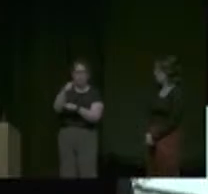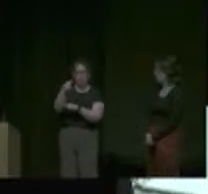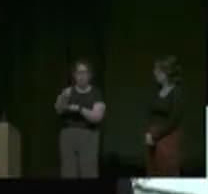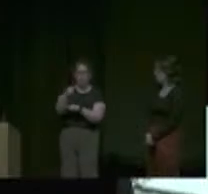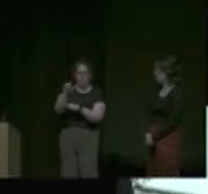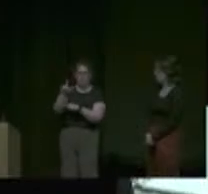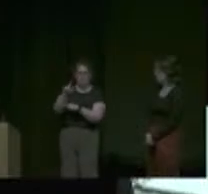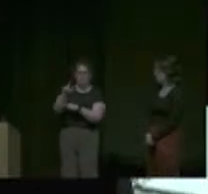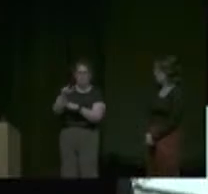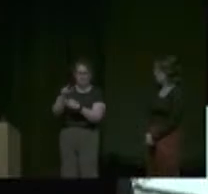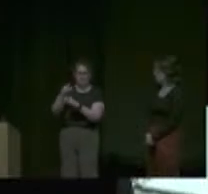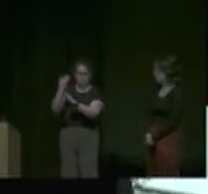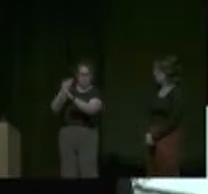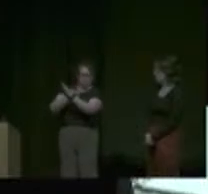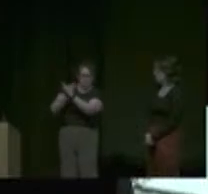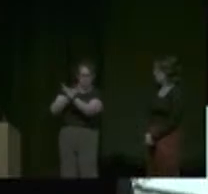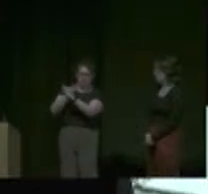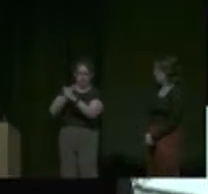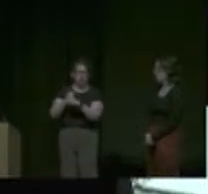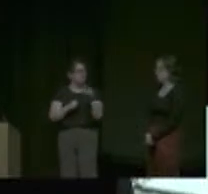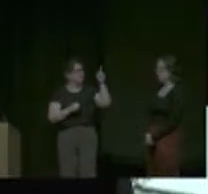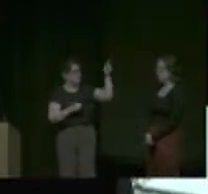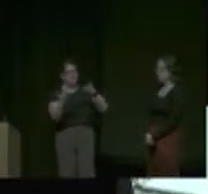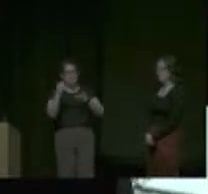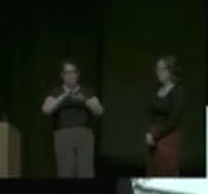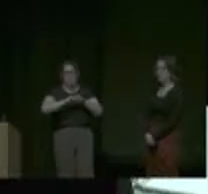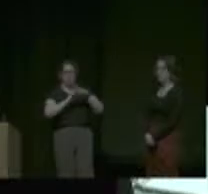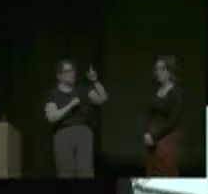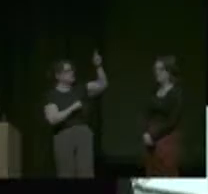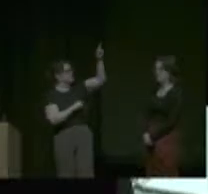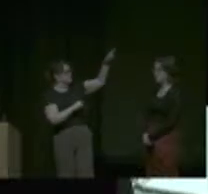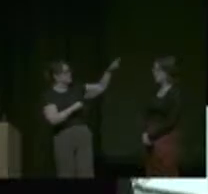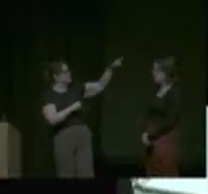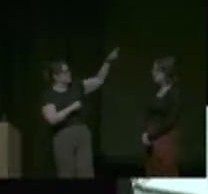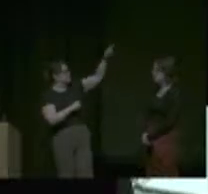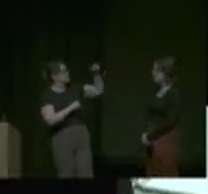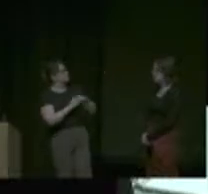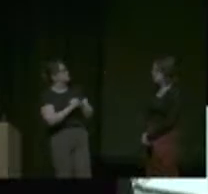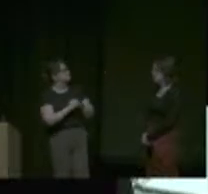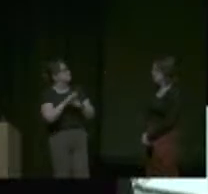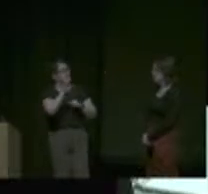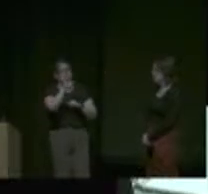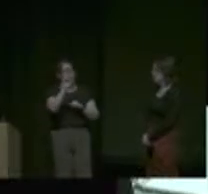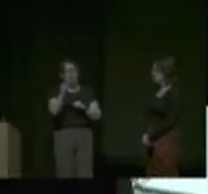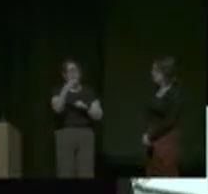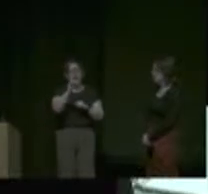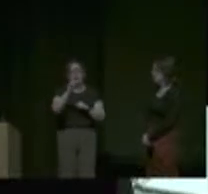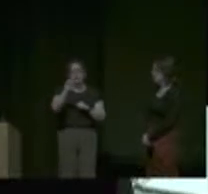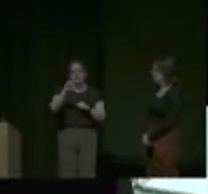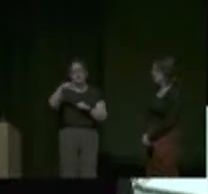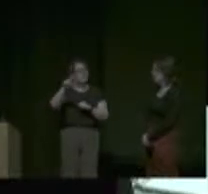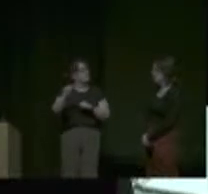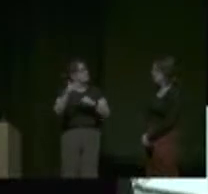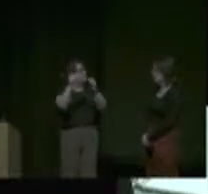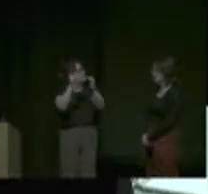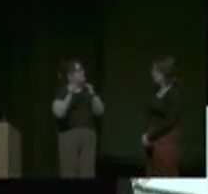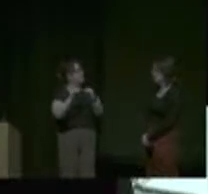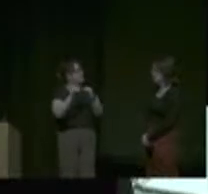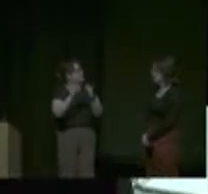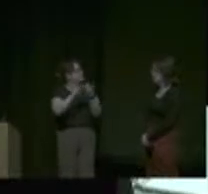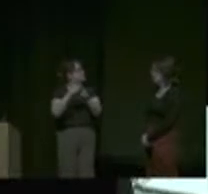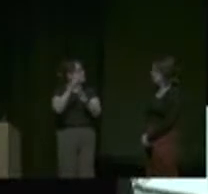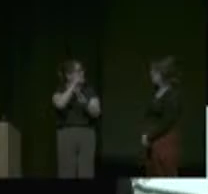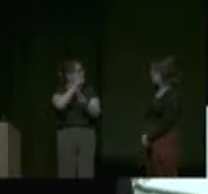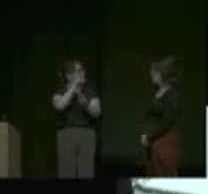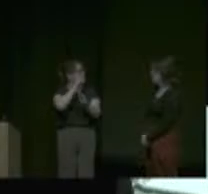and then the partners listed there, the Ohio EPA, City of Akron, Northeast Ohio Regional Sewer District, and First